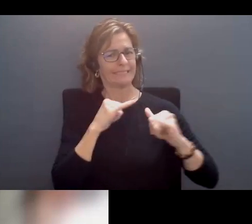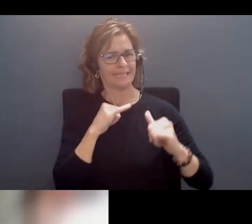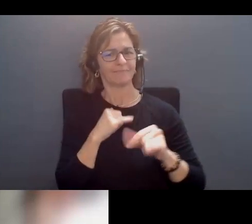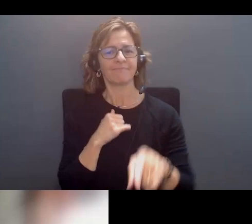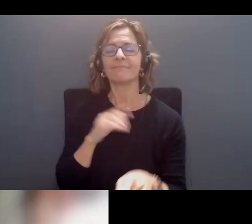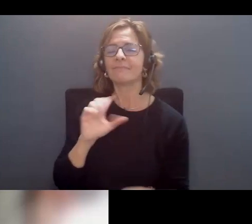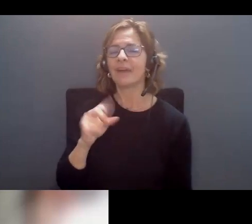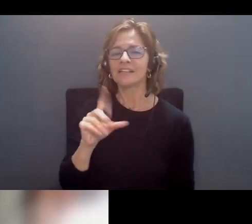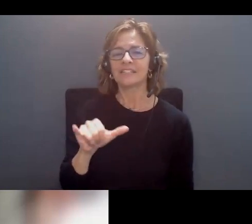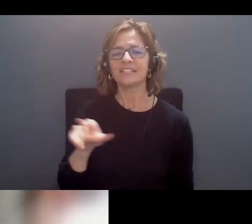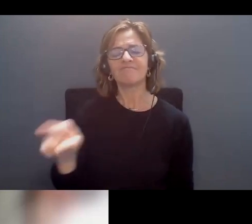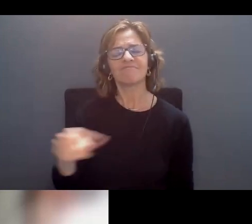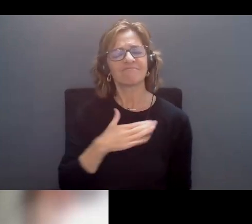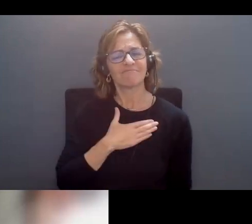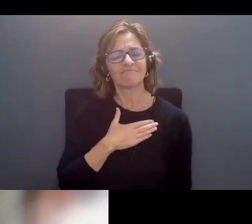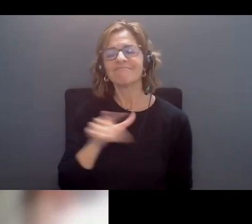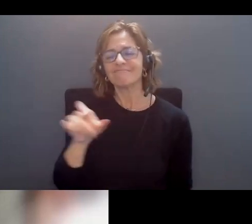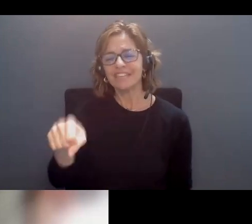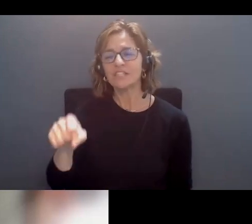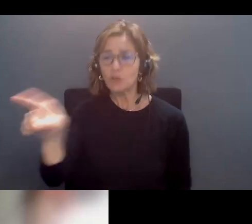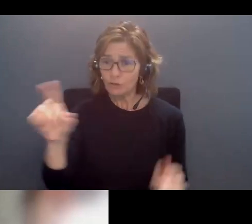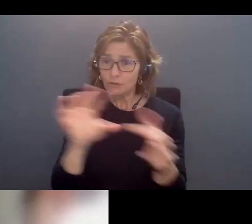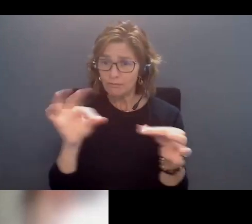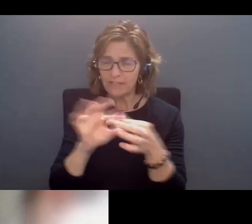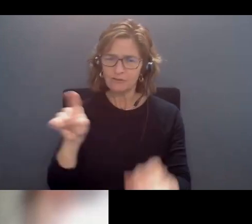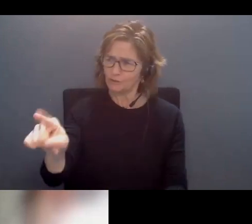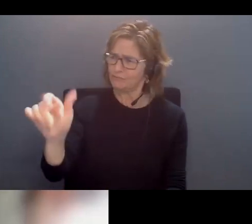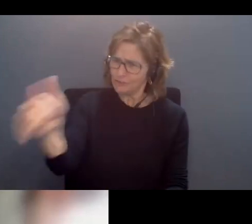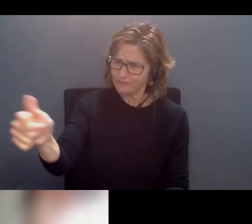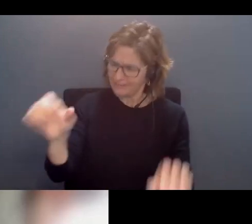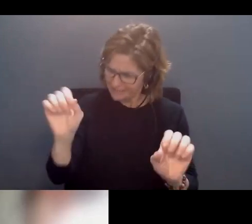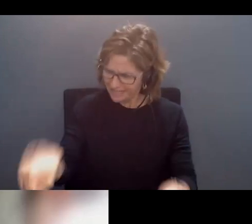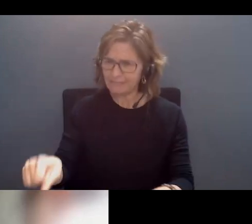as well in your role, in your presentation.